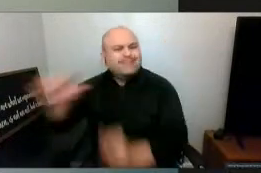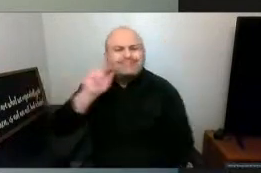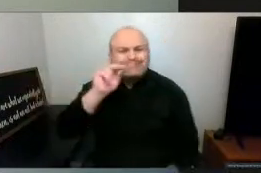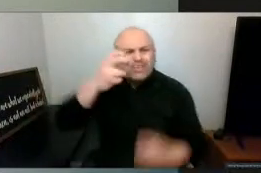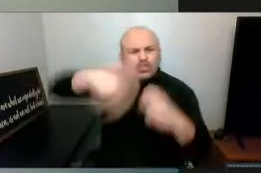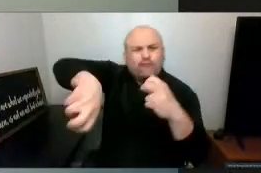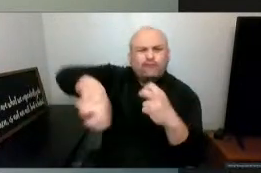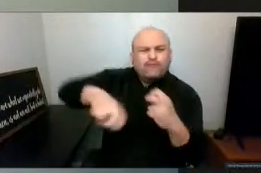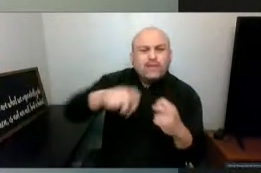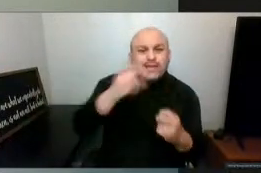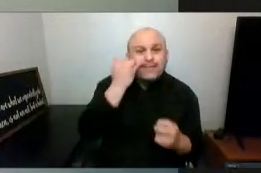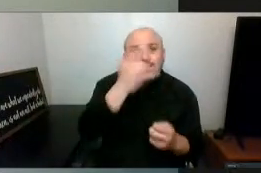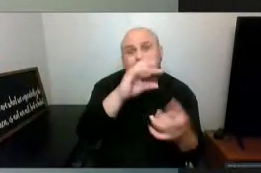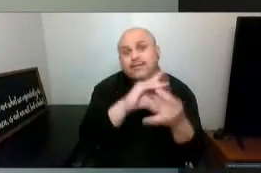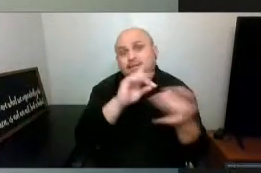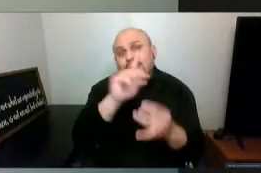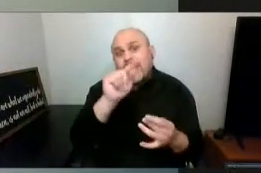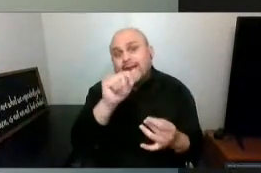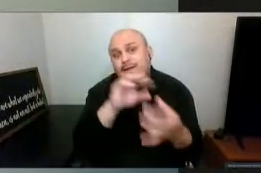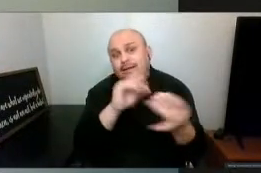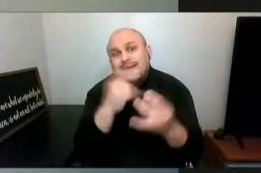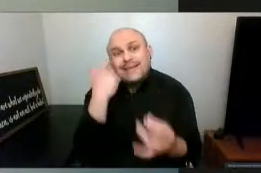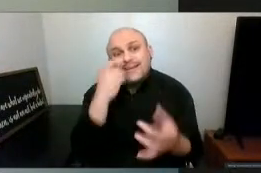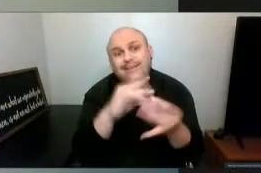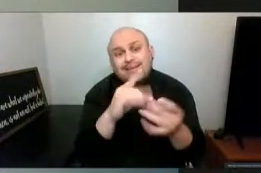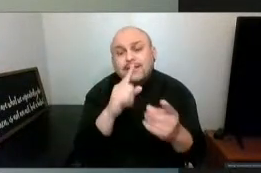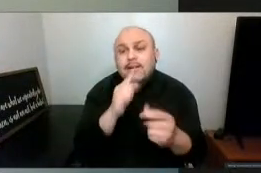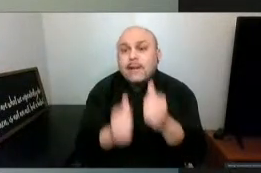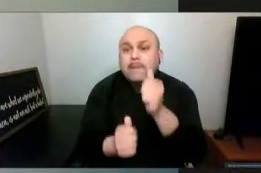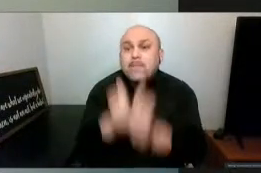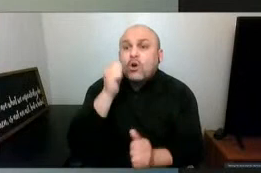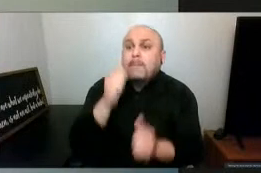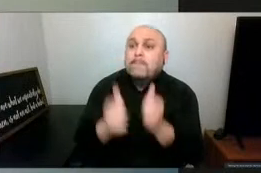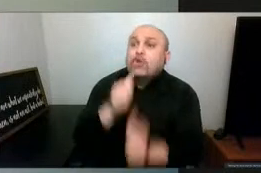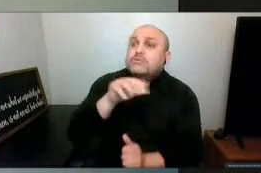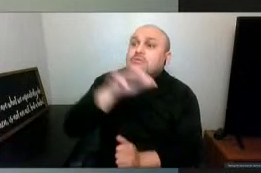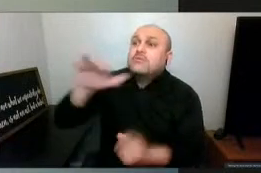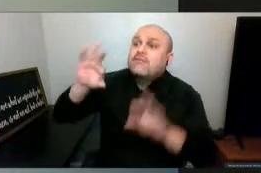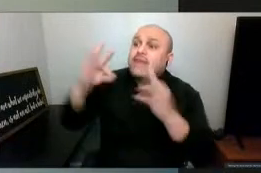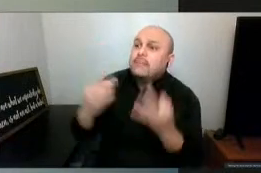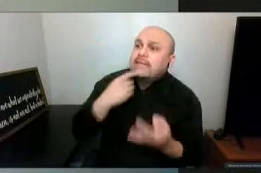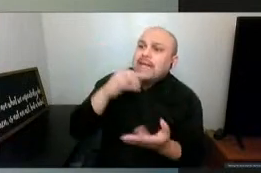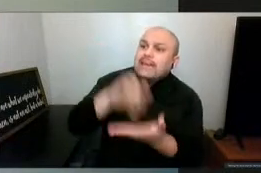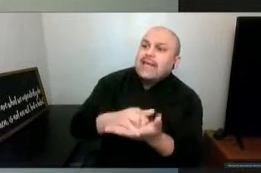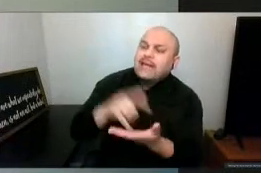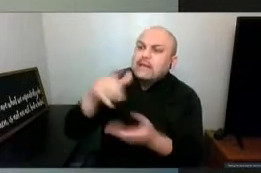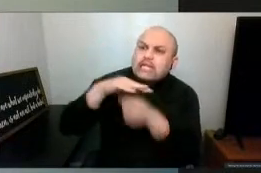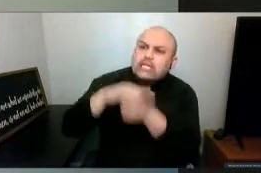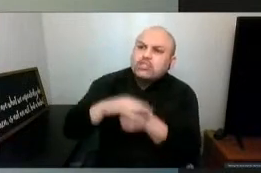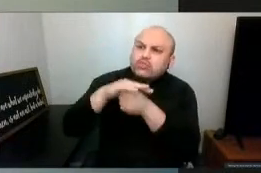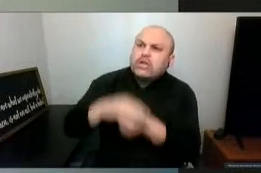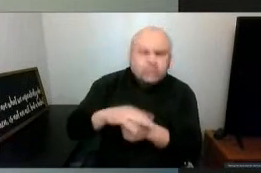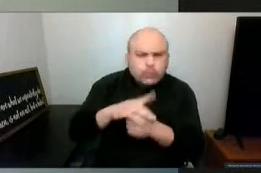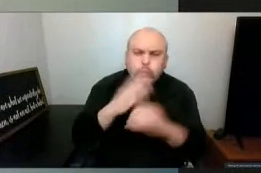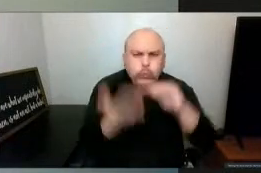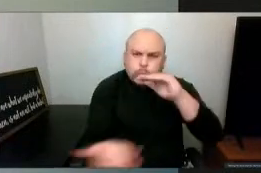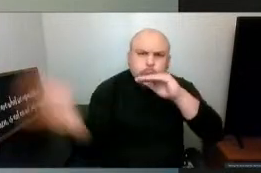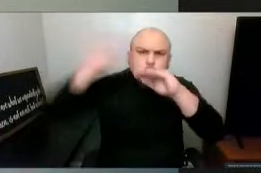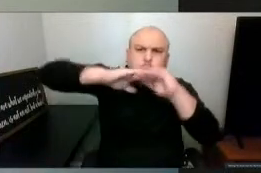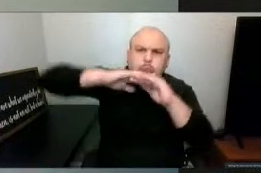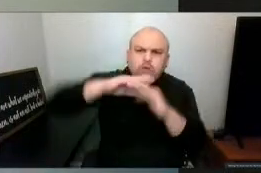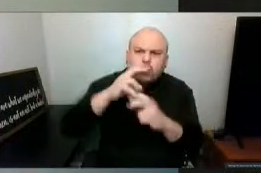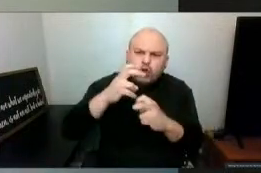that, you know, the vast majority of the families said that, you know, the stress levels had increased, right? And it's been harder for their